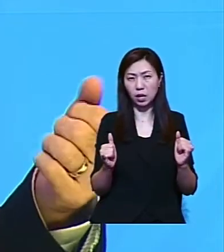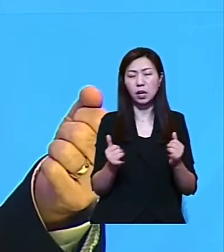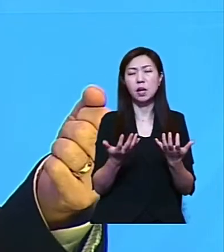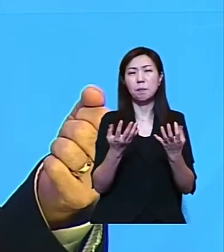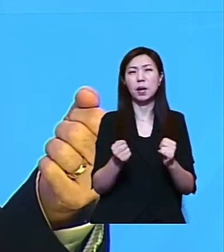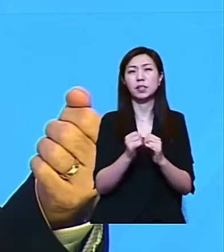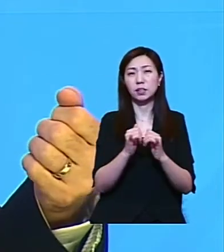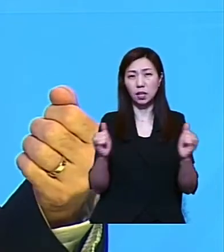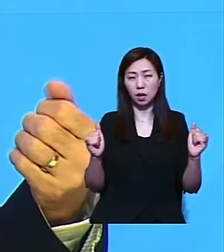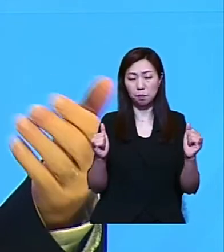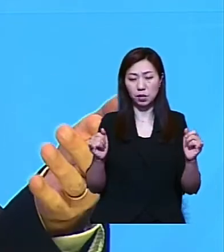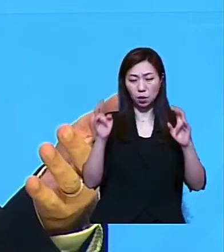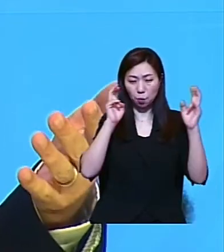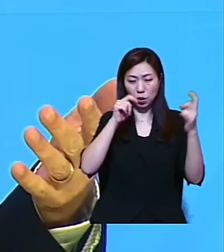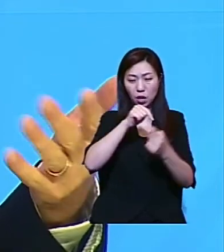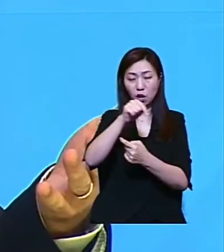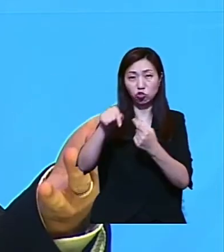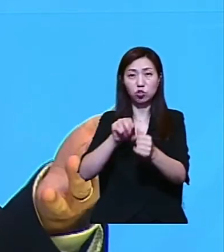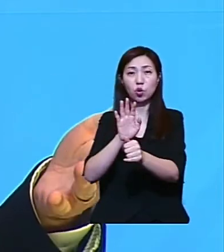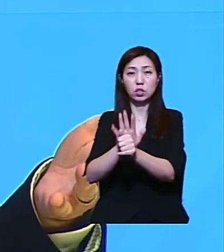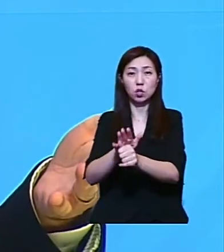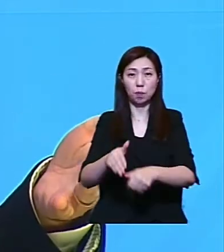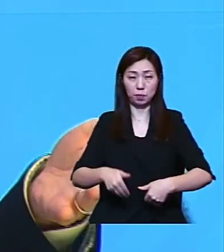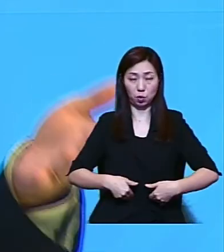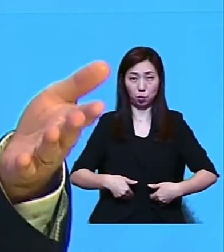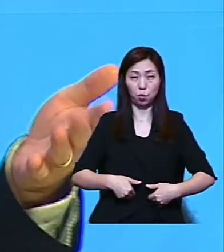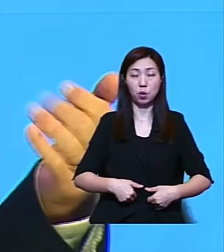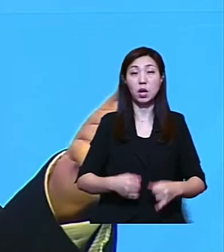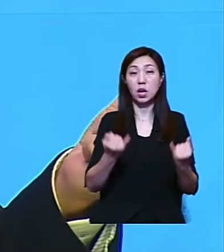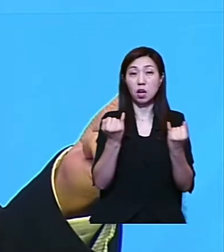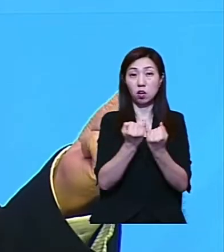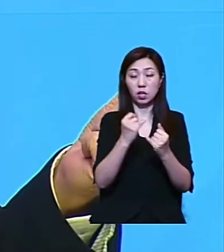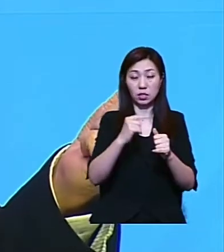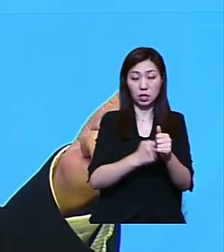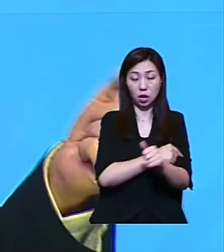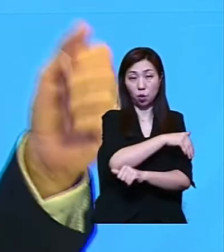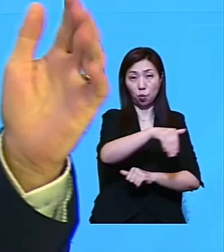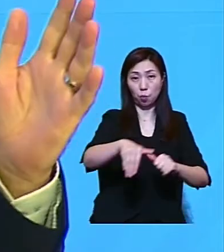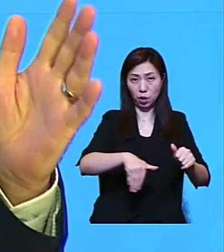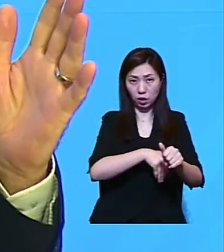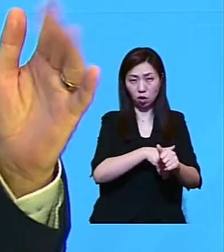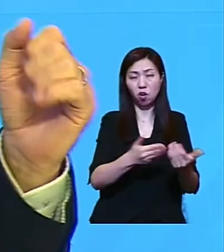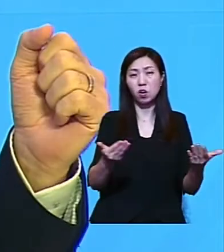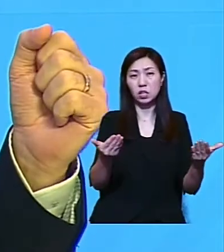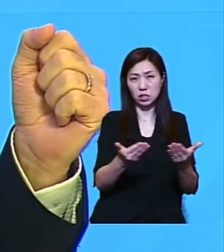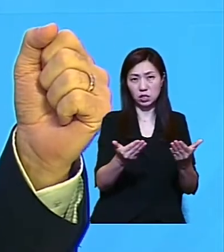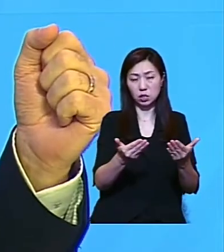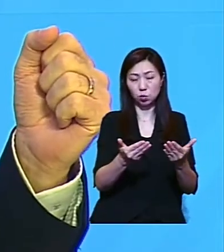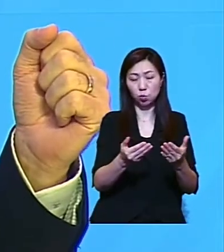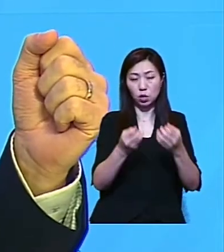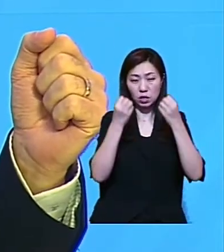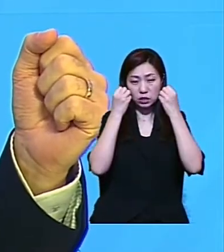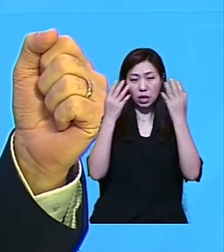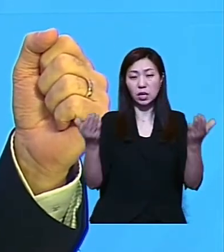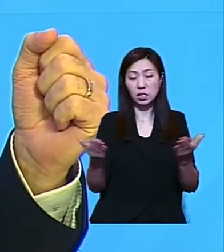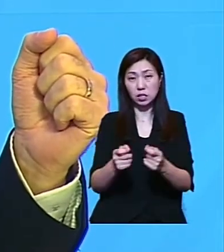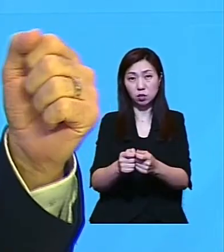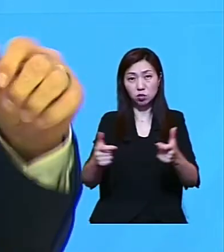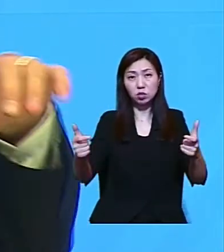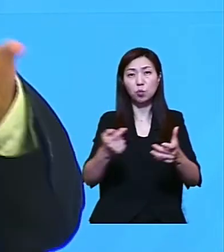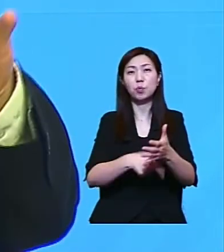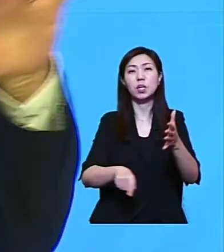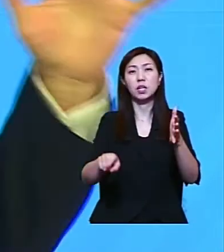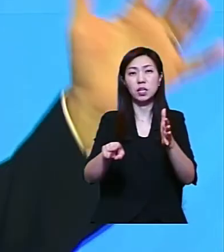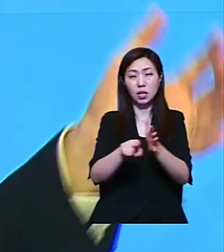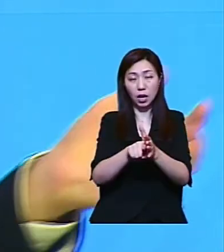green businesses to create employment. And yes, the project in Jordan I mentioned then specifically focuses on the refugee population.